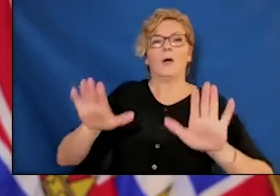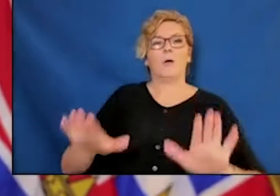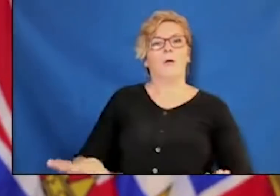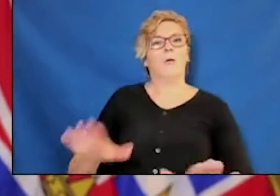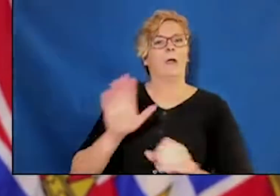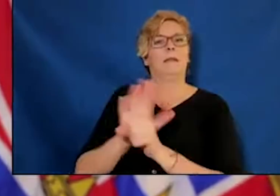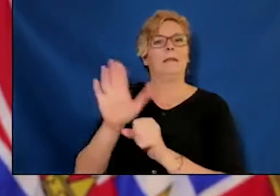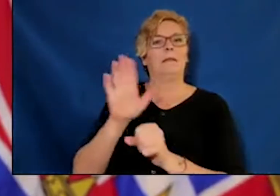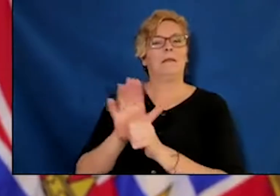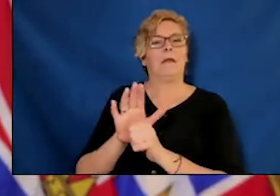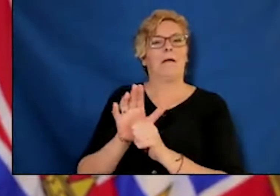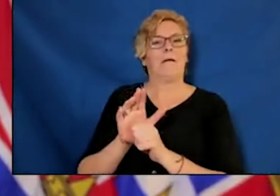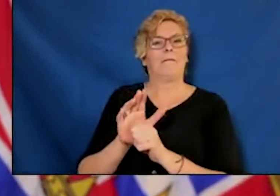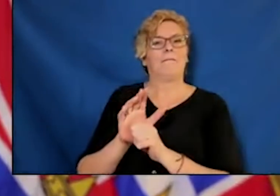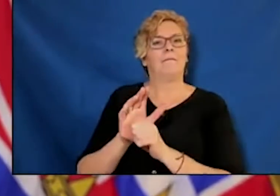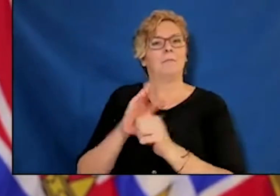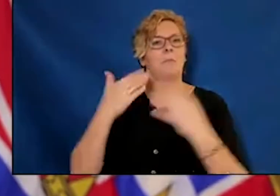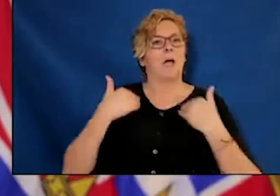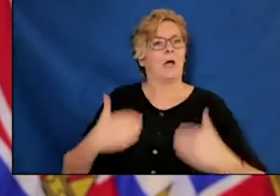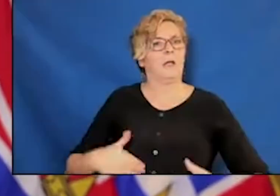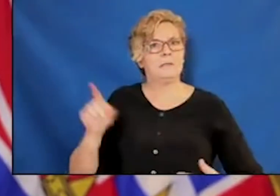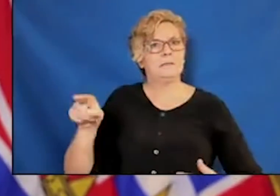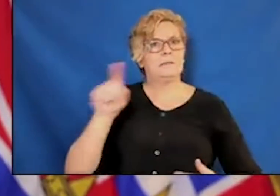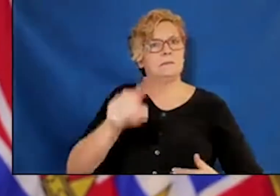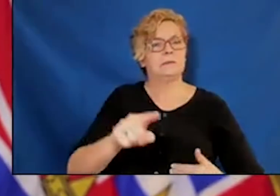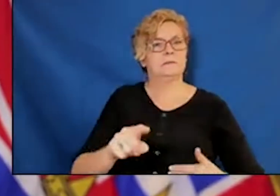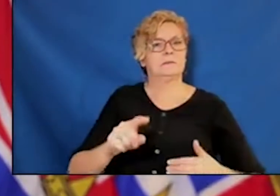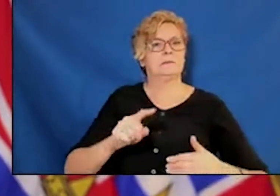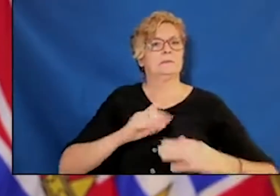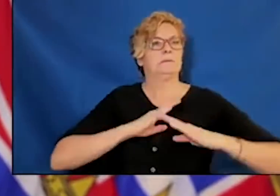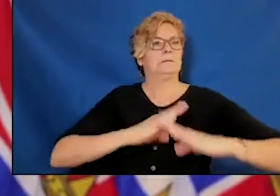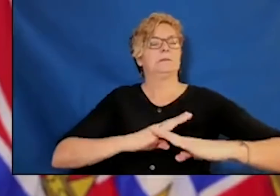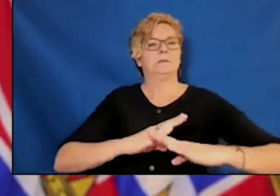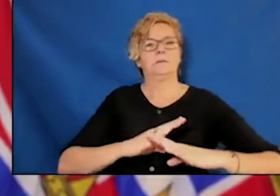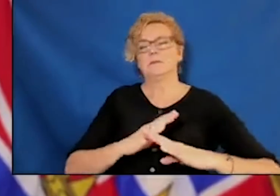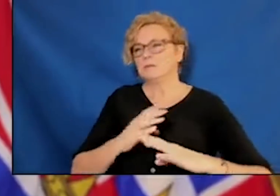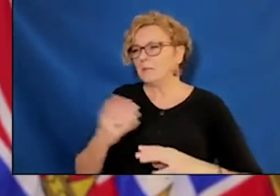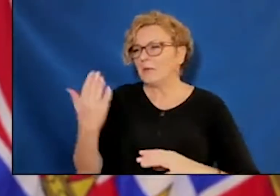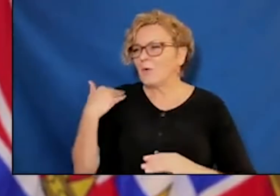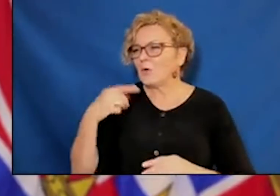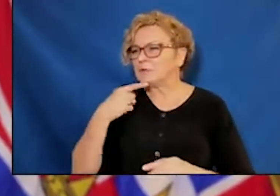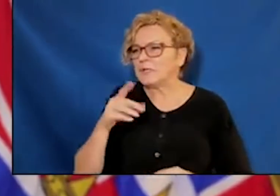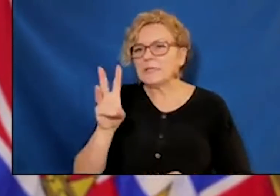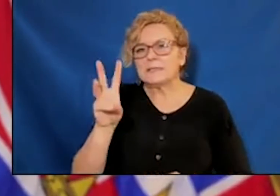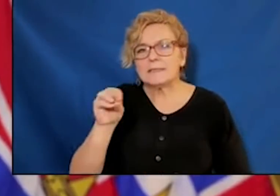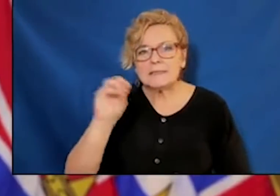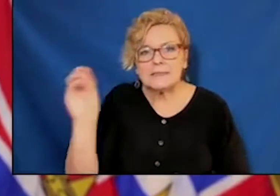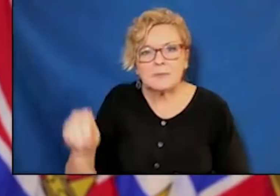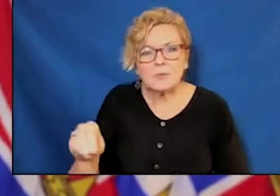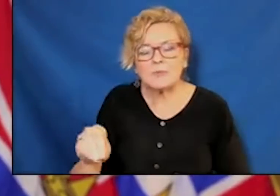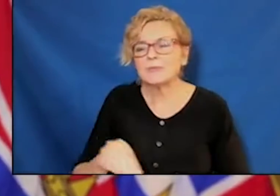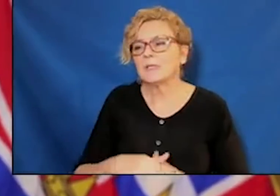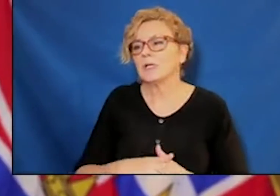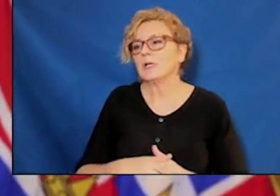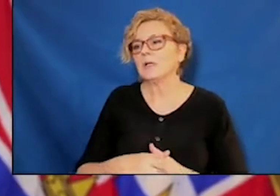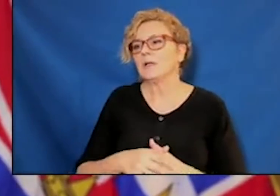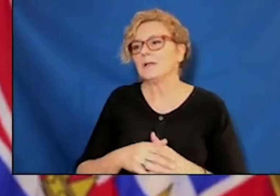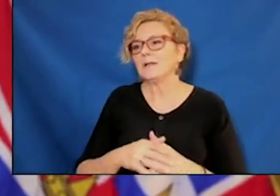be considerably higher. I see Dr. Fauci in the U.S. saying, well, it could be 85 to